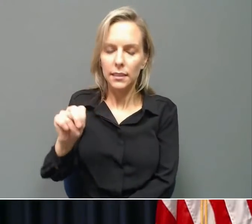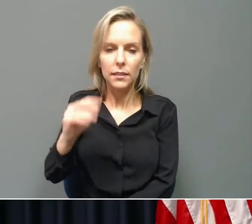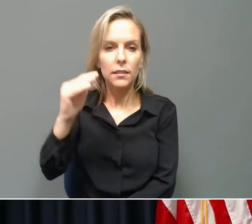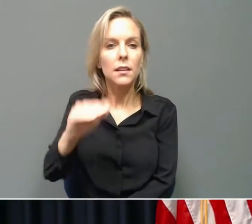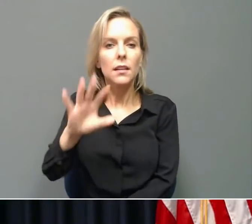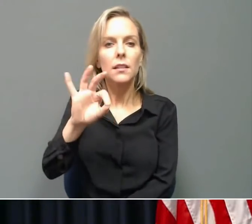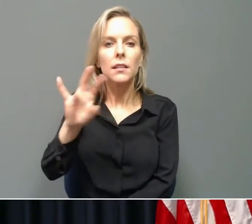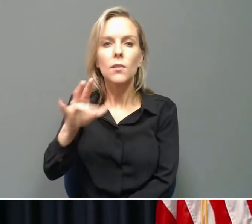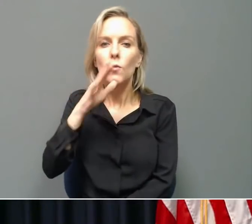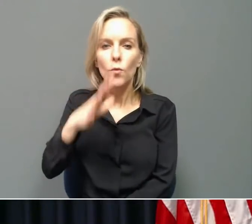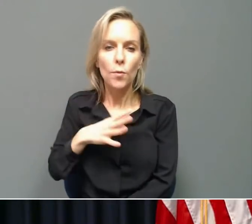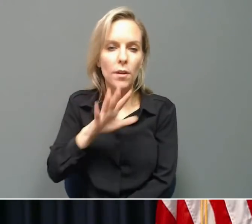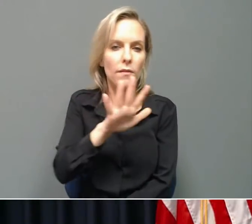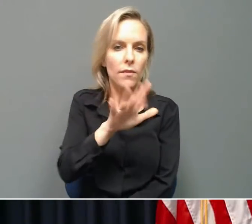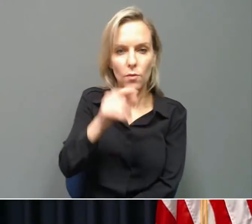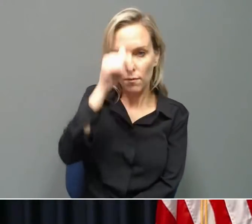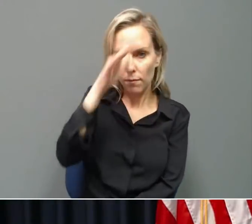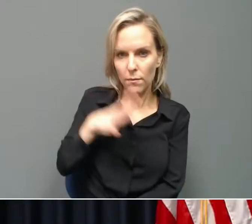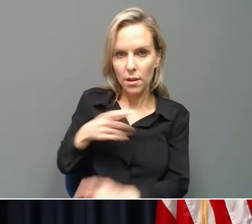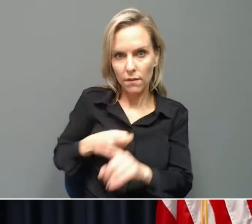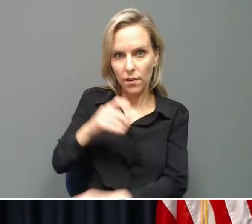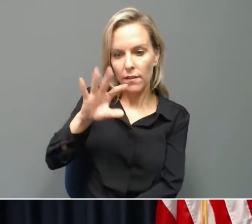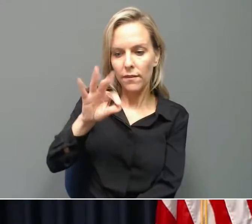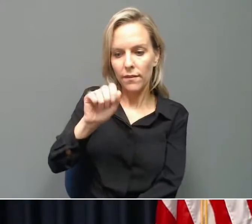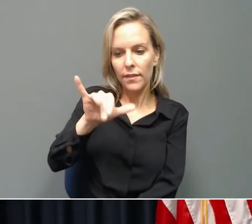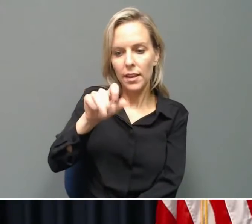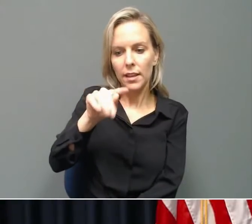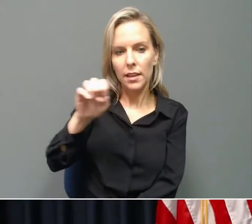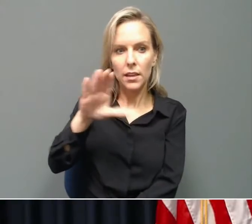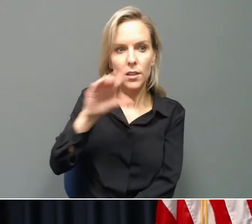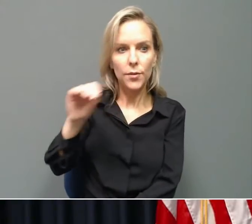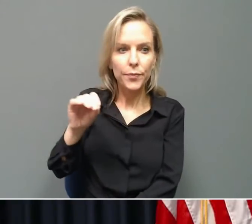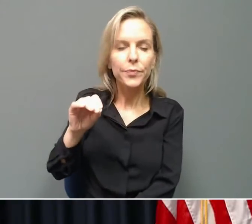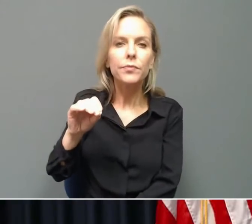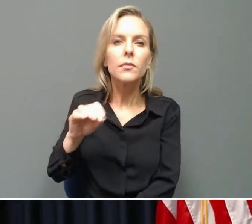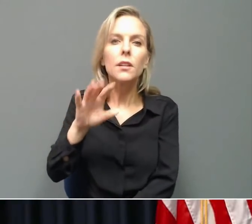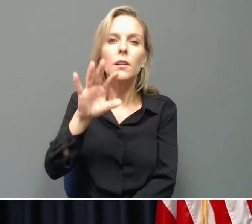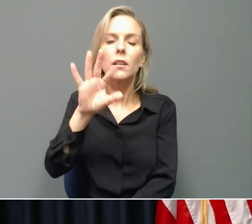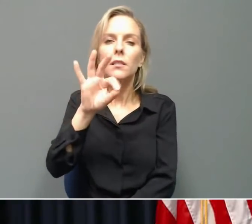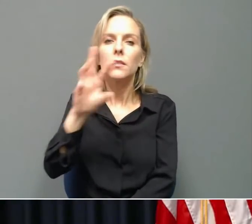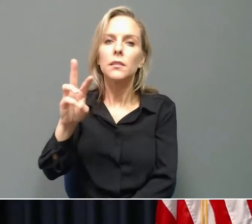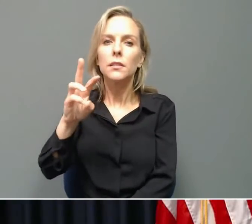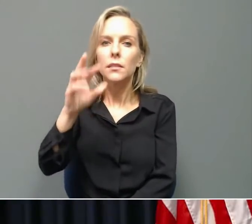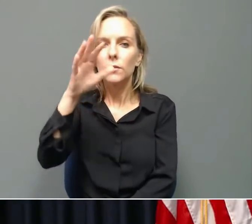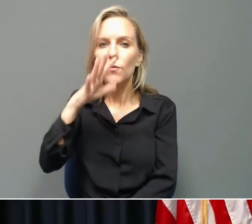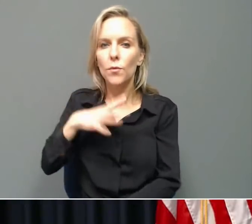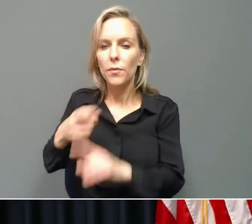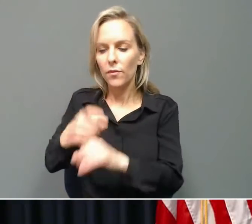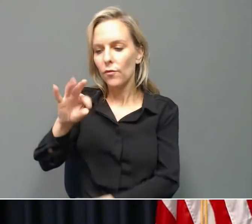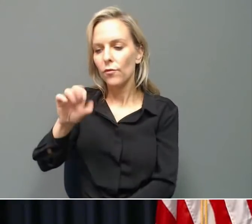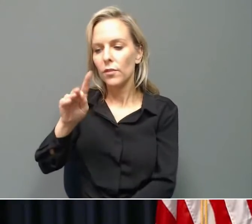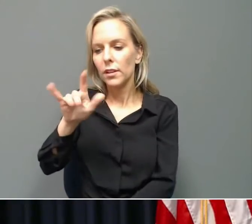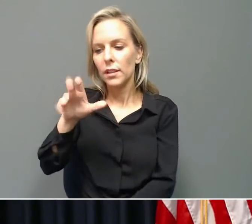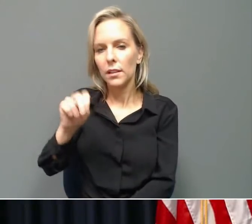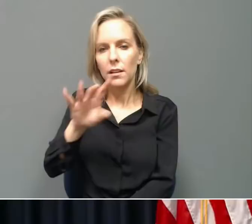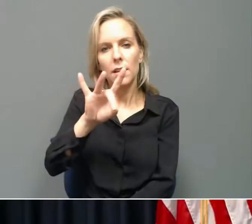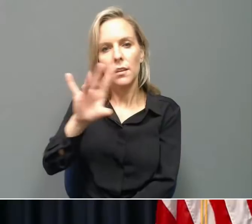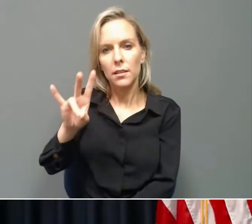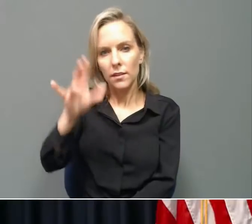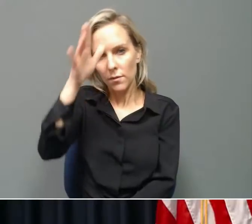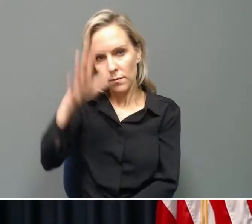and a 51-year-old man from Fayette County, a 96-year-old woman from Franklin and an 87-year-old man from Franklin